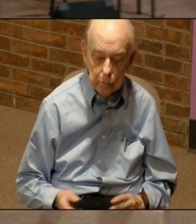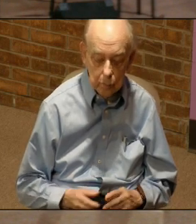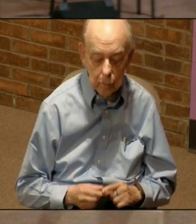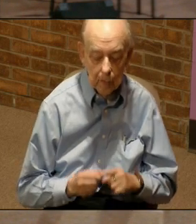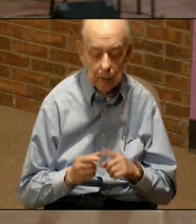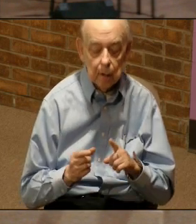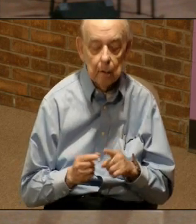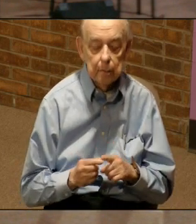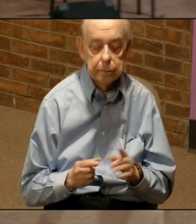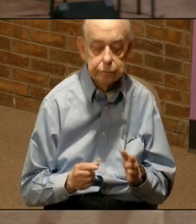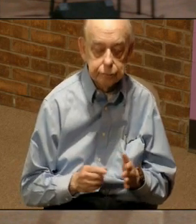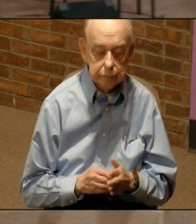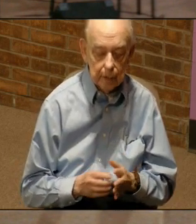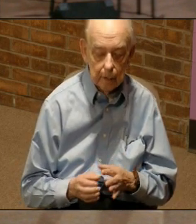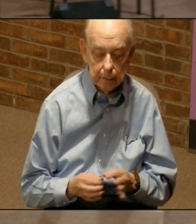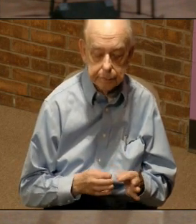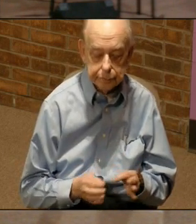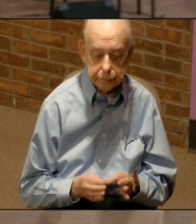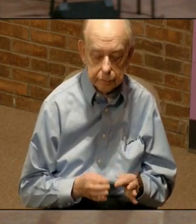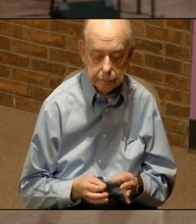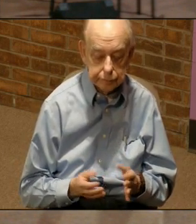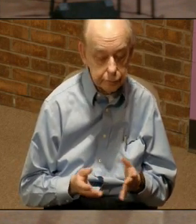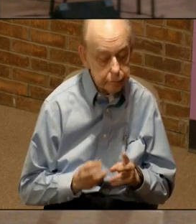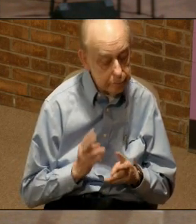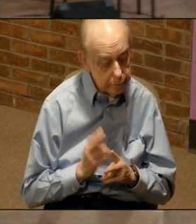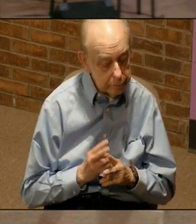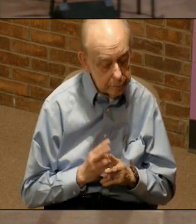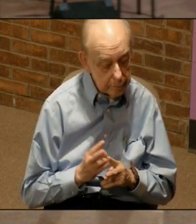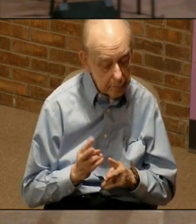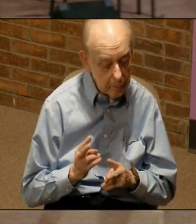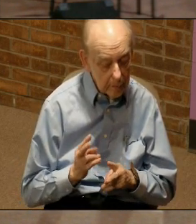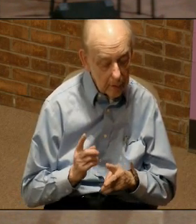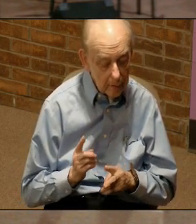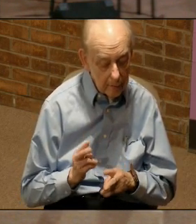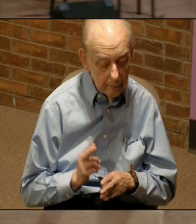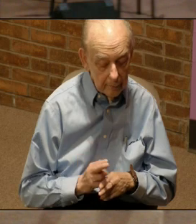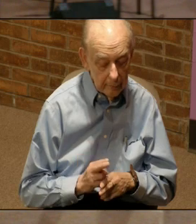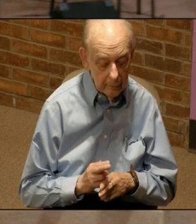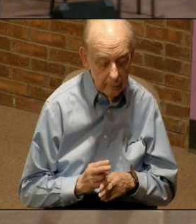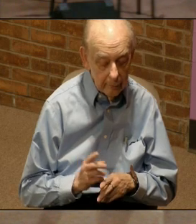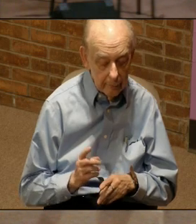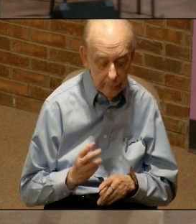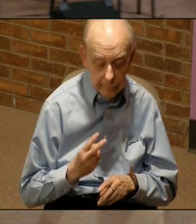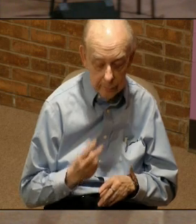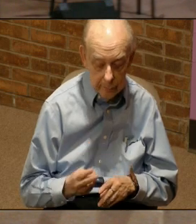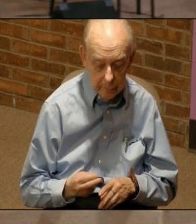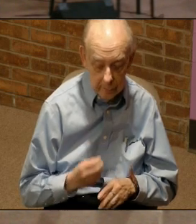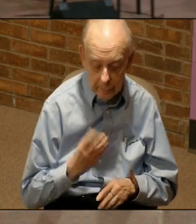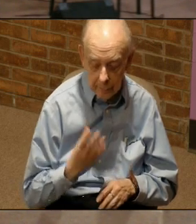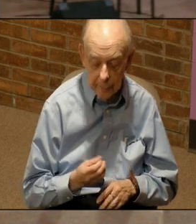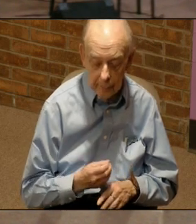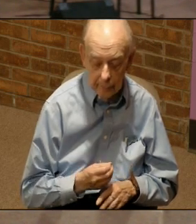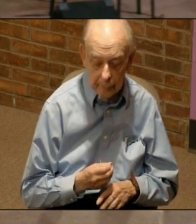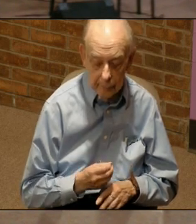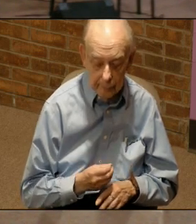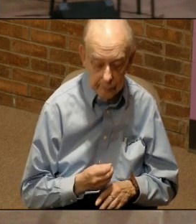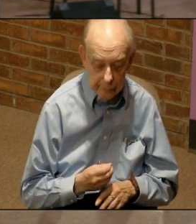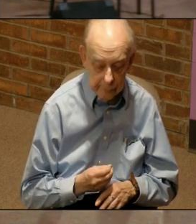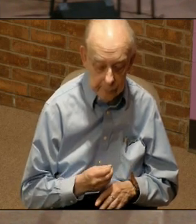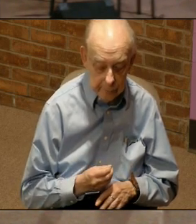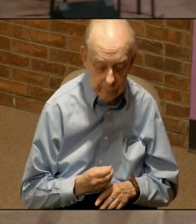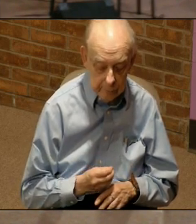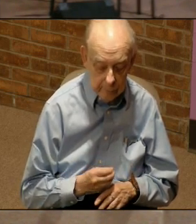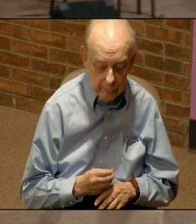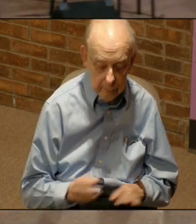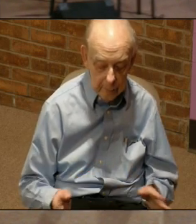certain words in the description that you want to be very, very careful about. But when you see a beautiful sight and someone's not there and